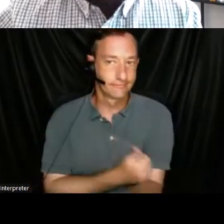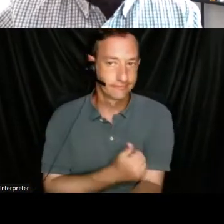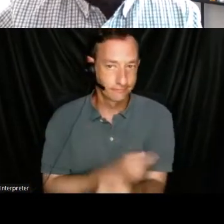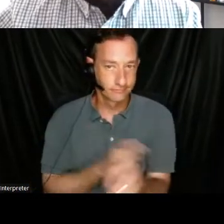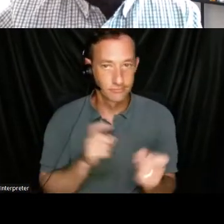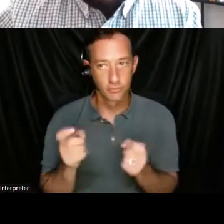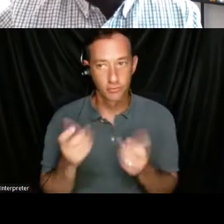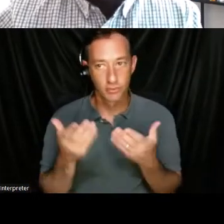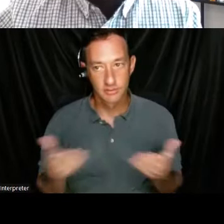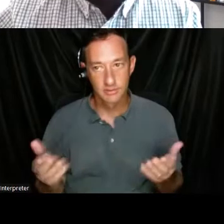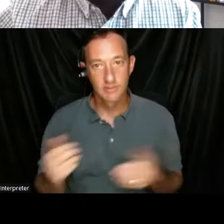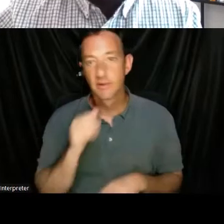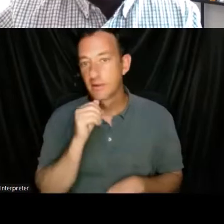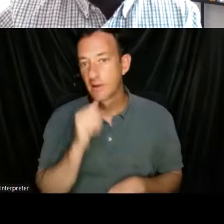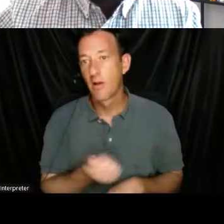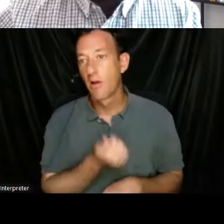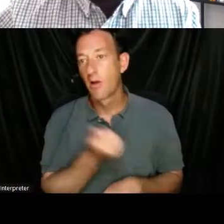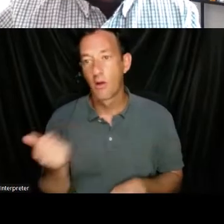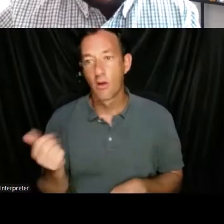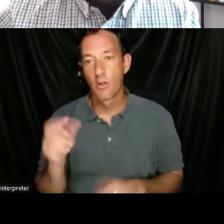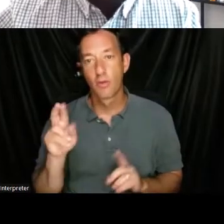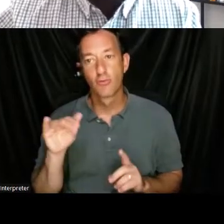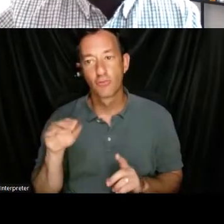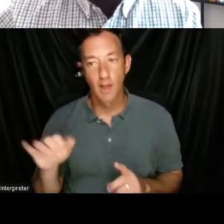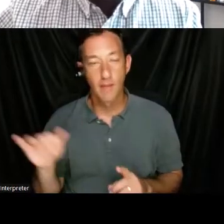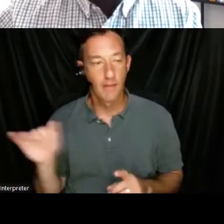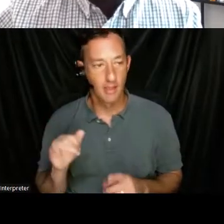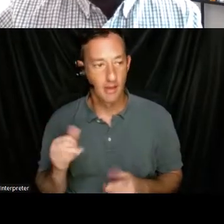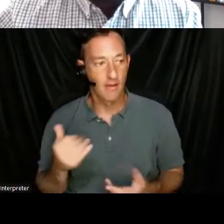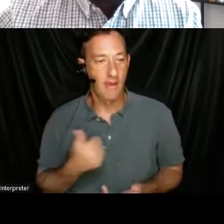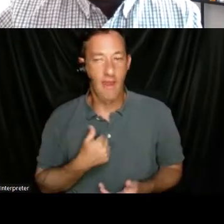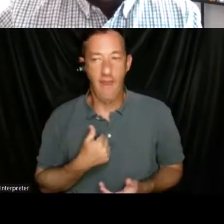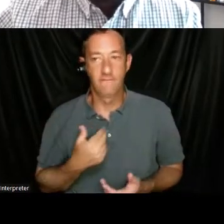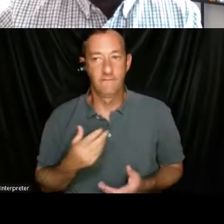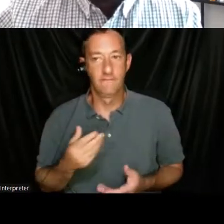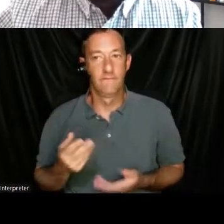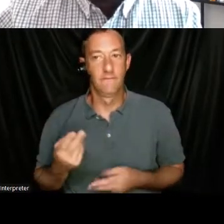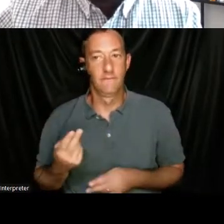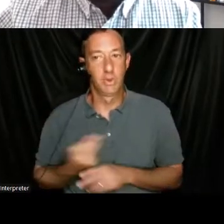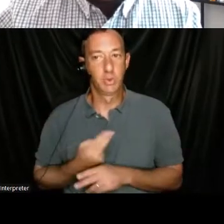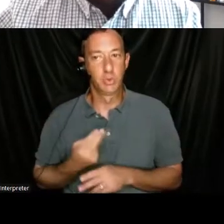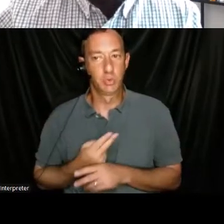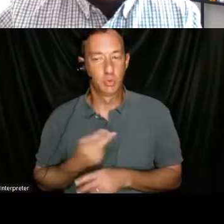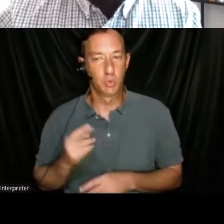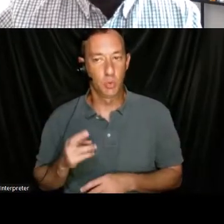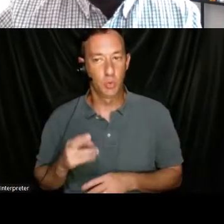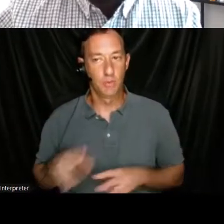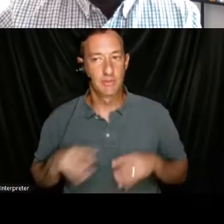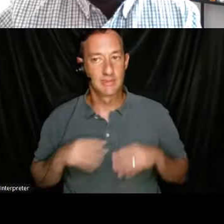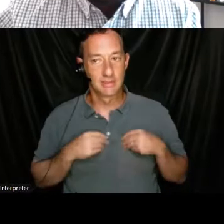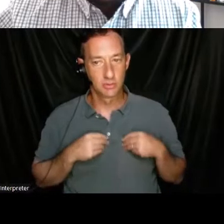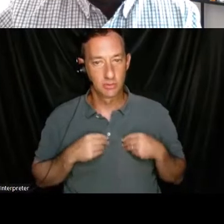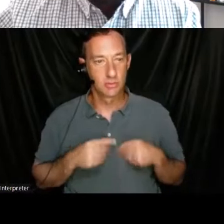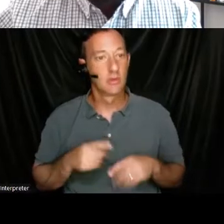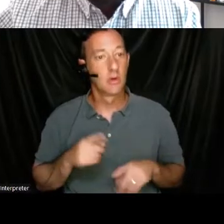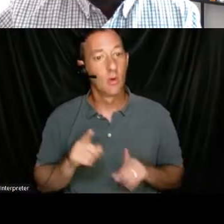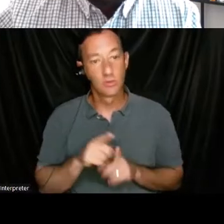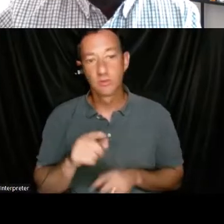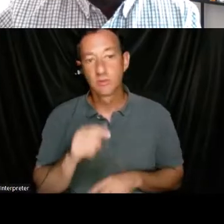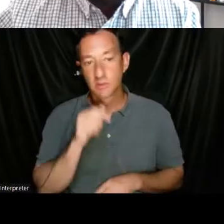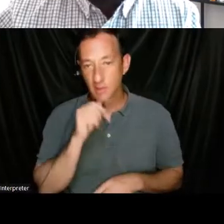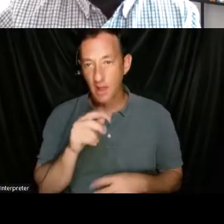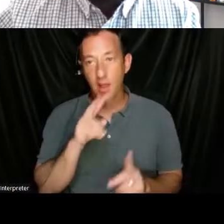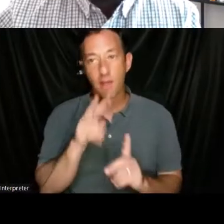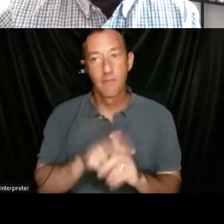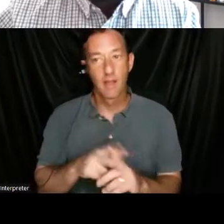any other drug crimes, specifically something like possession. And then lastly, the exemption does not apply to disparate treatment cases because